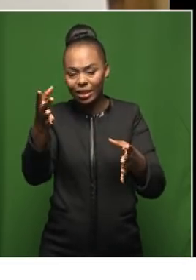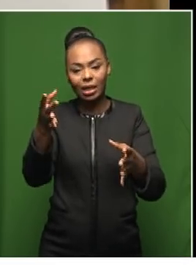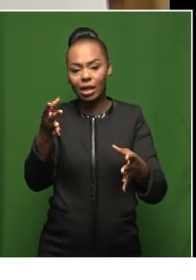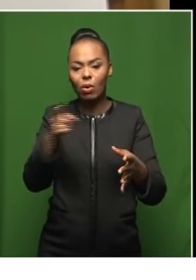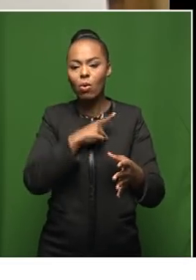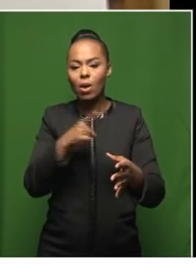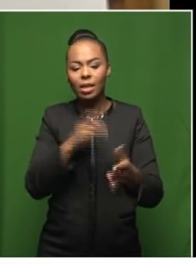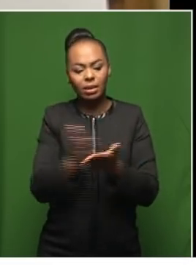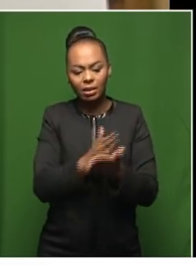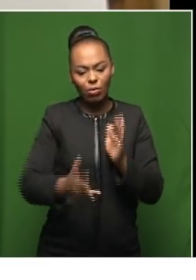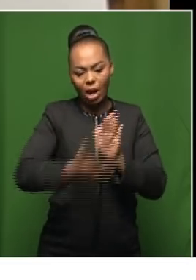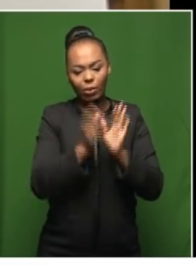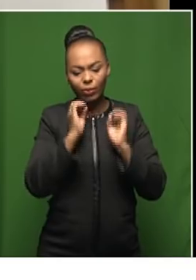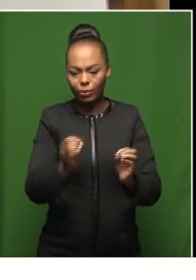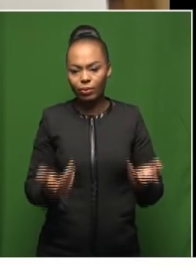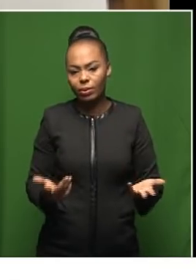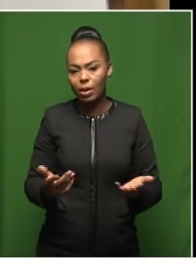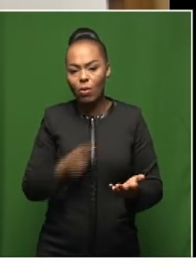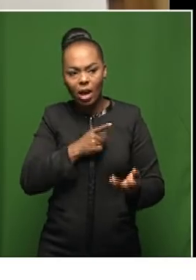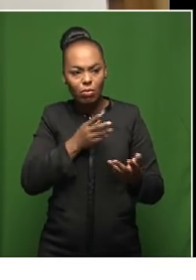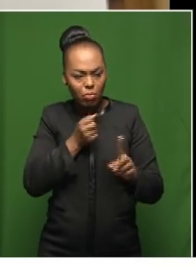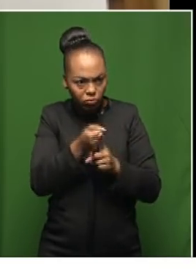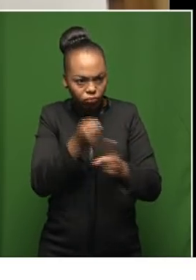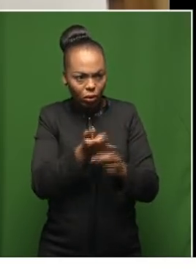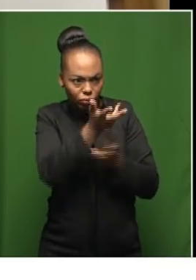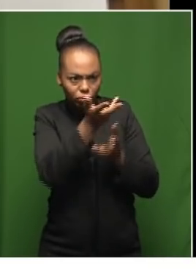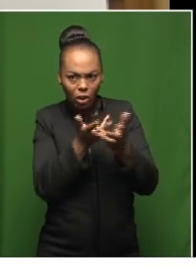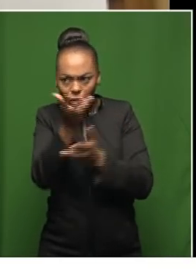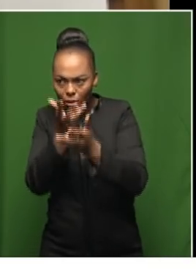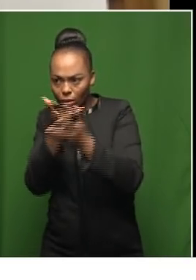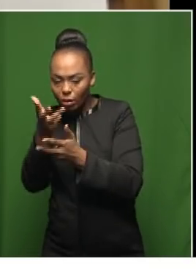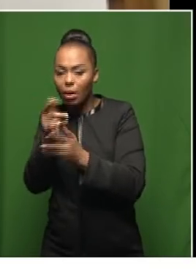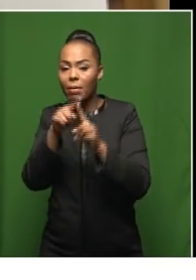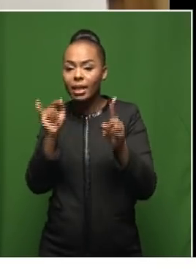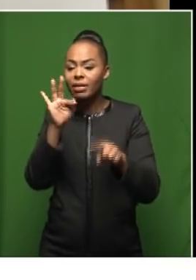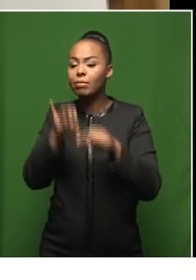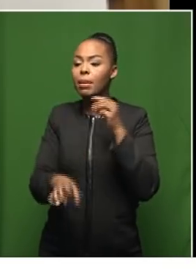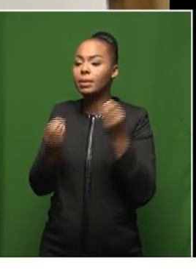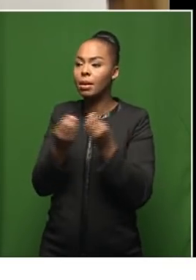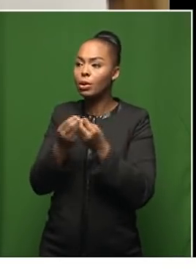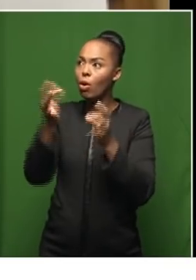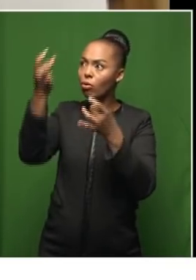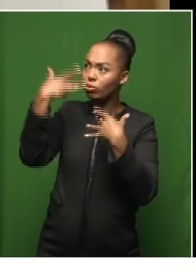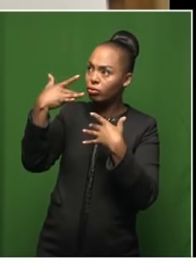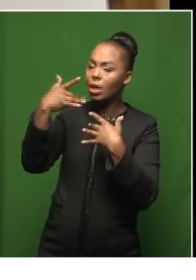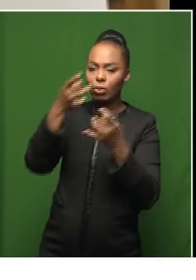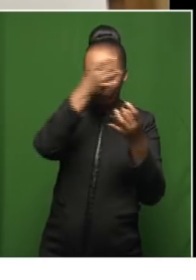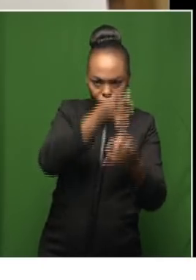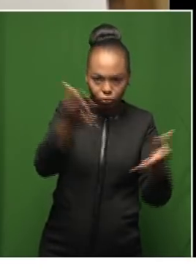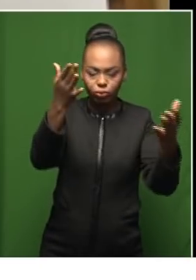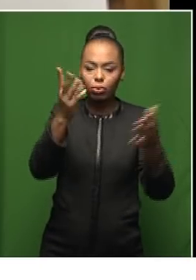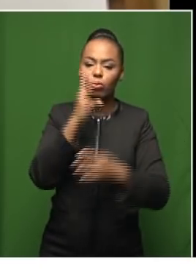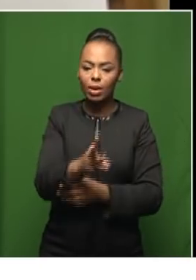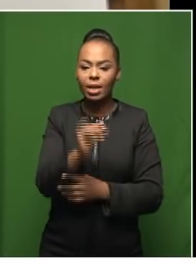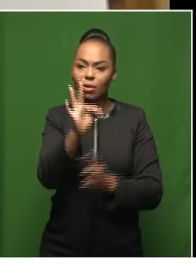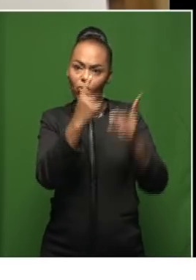of everyone. What is important is that when there's additional information, it needs to be shared, and that when there are questions, we need to